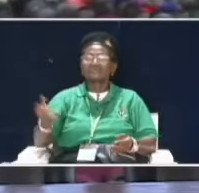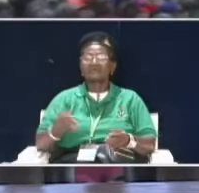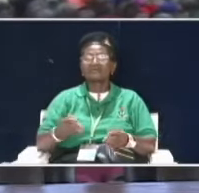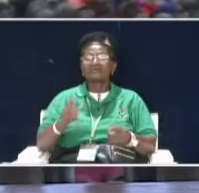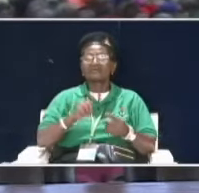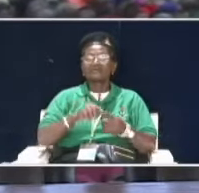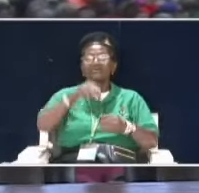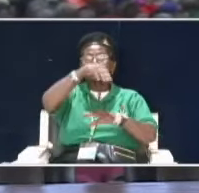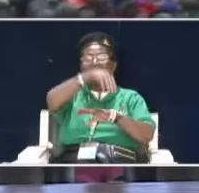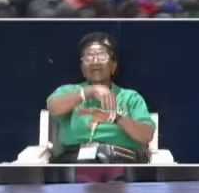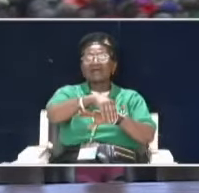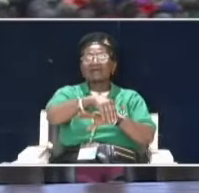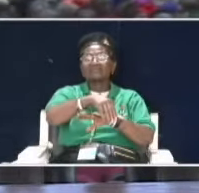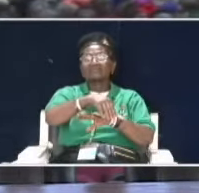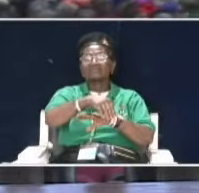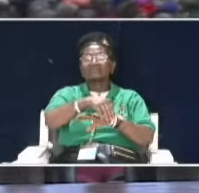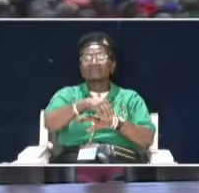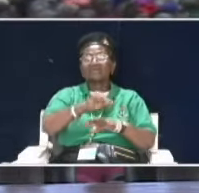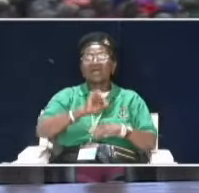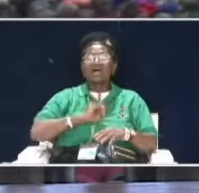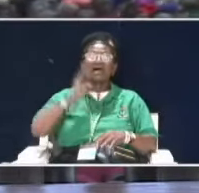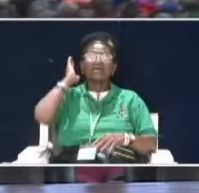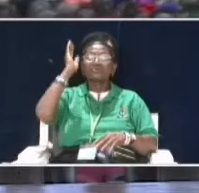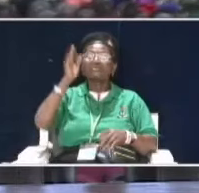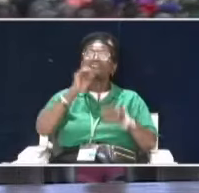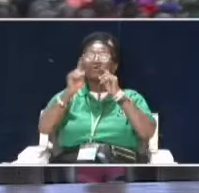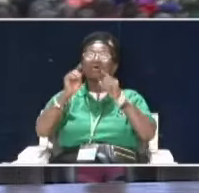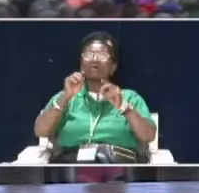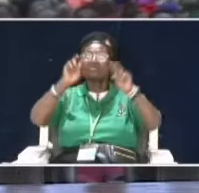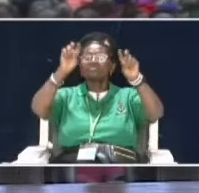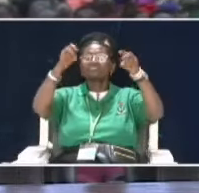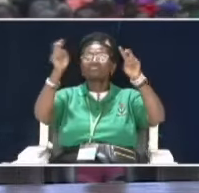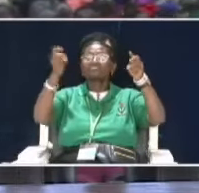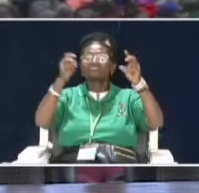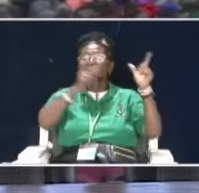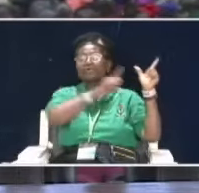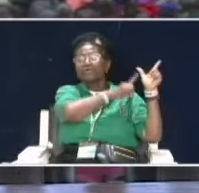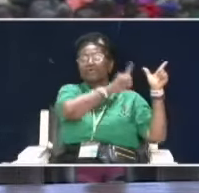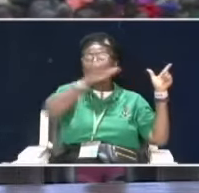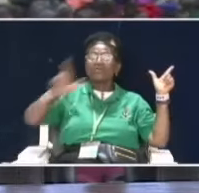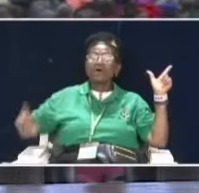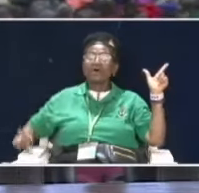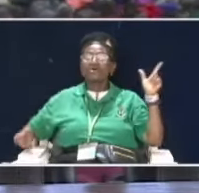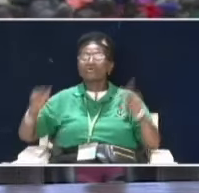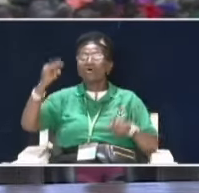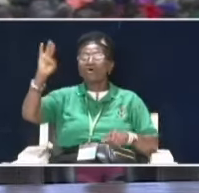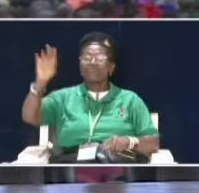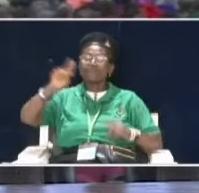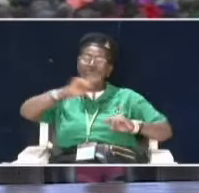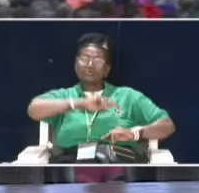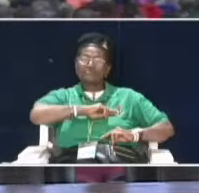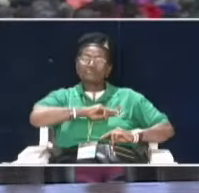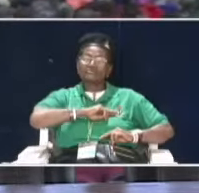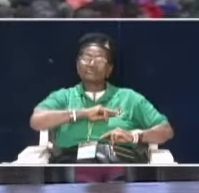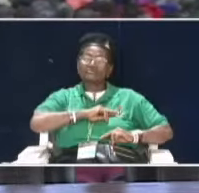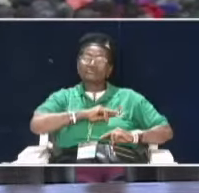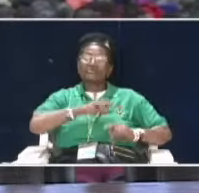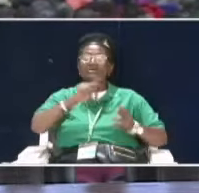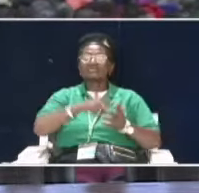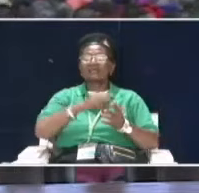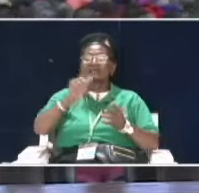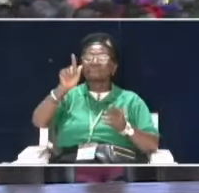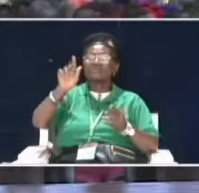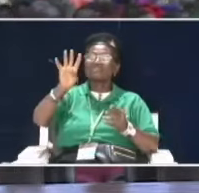Tonight I'm going to be talking on the Lord of Hosts, Psalm 24 from verse 7